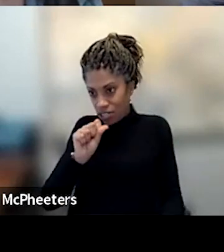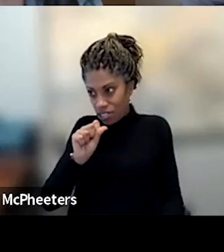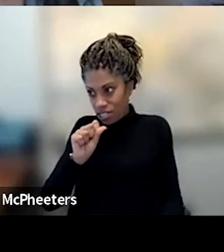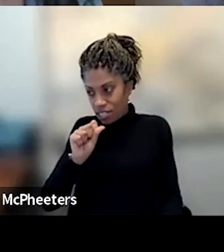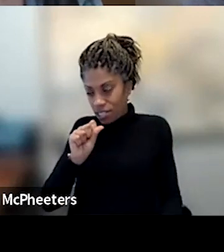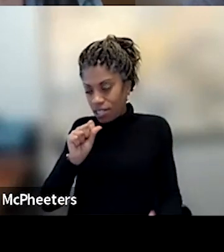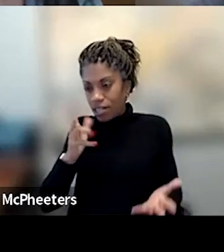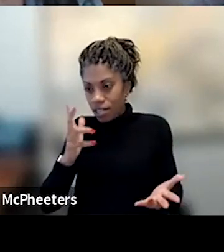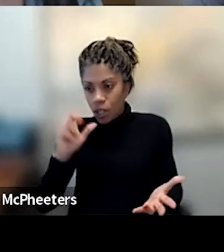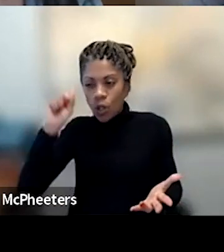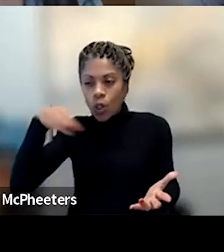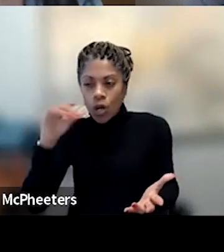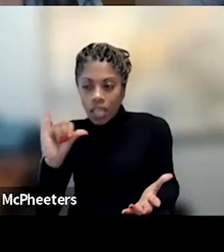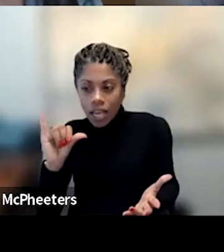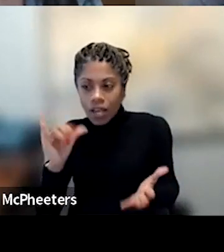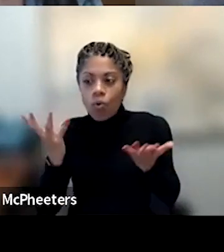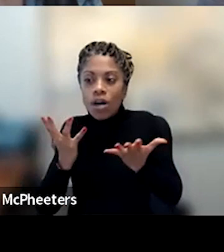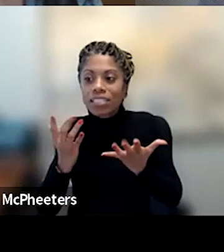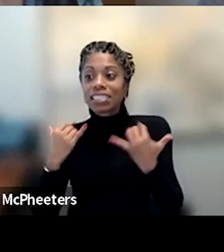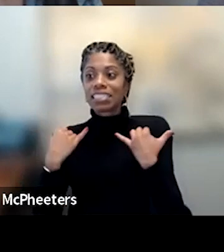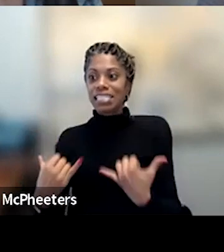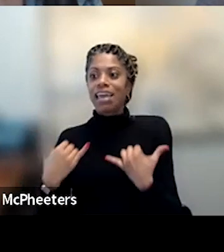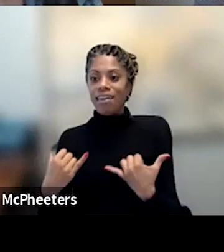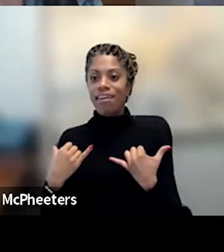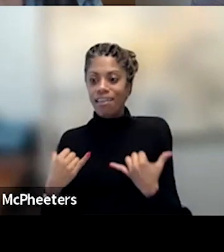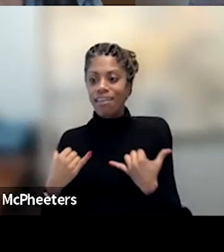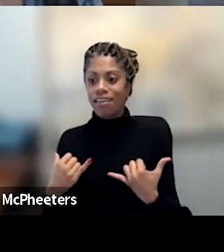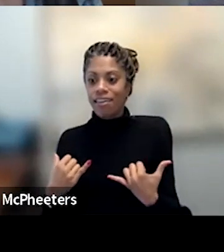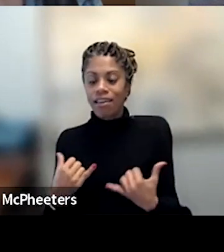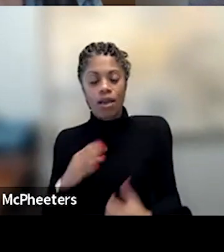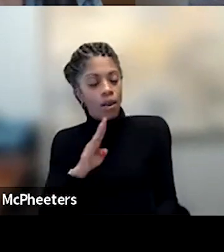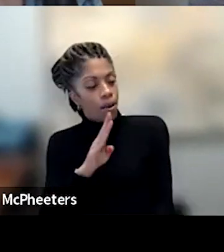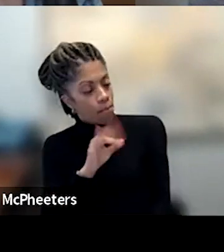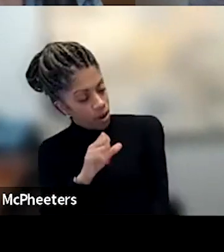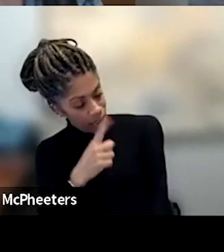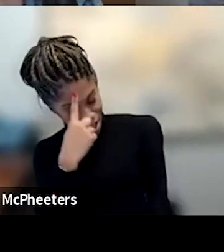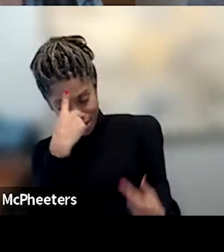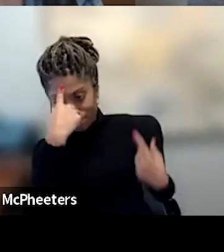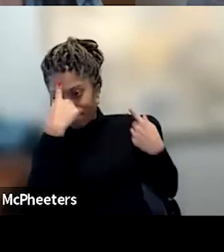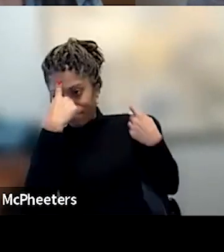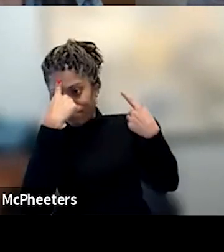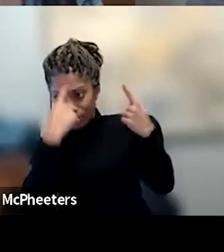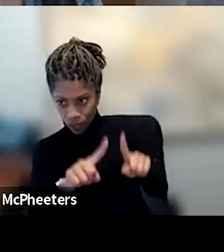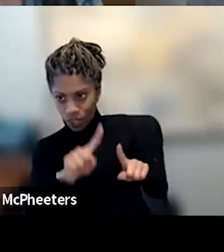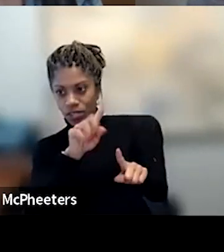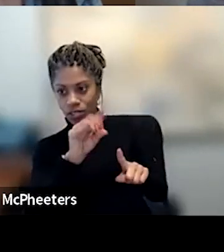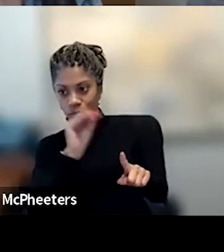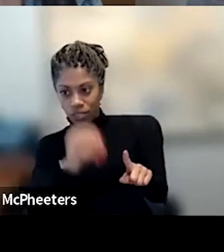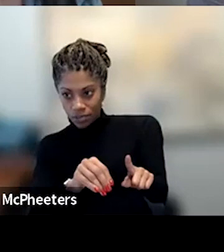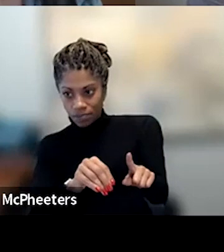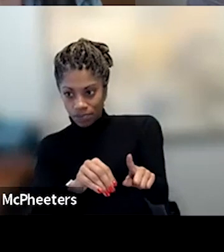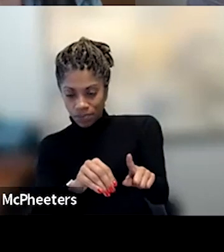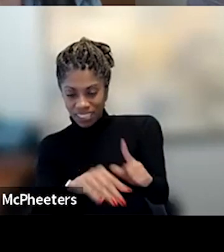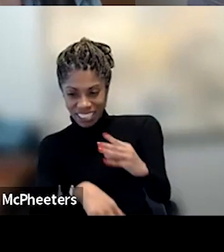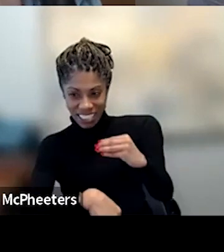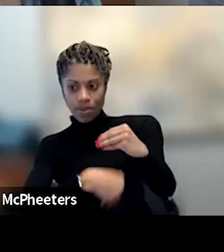That's how I would approach it. And I completely agree with Tanya. And I think to complement